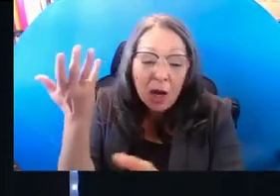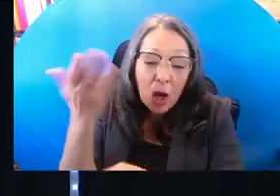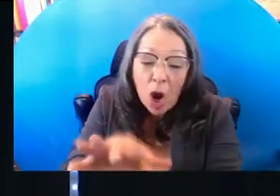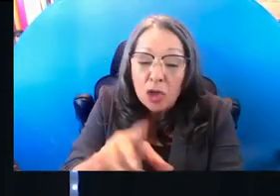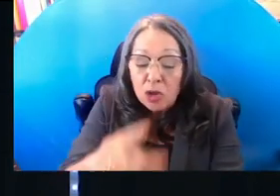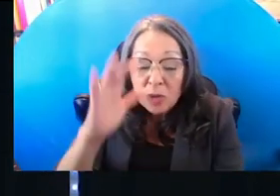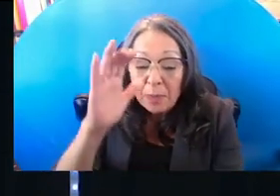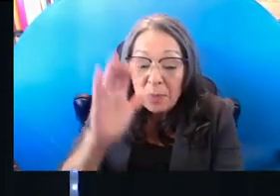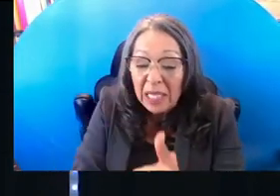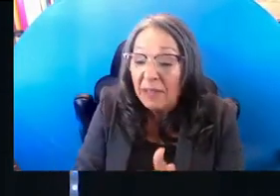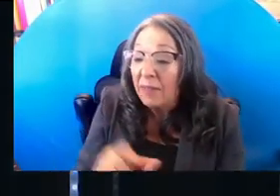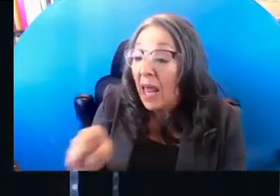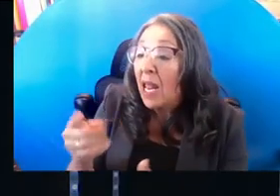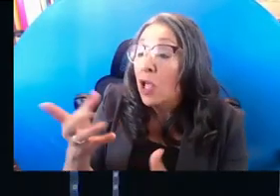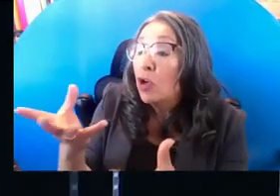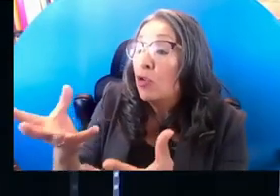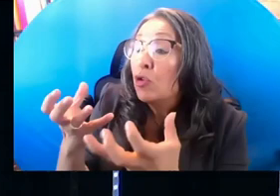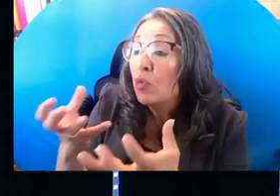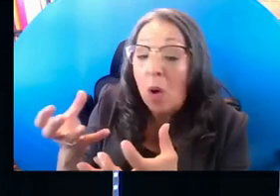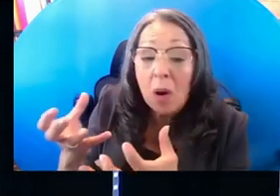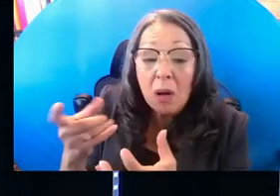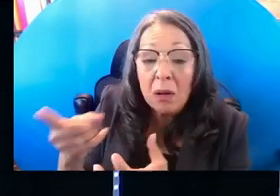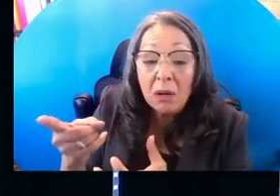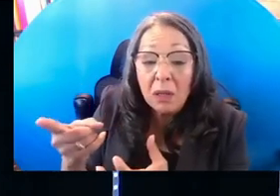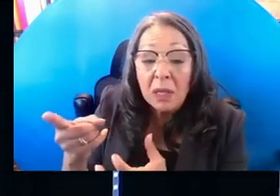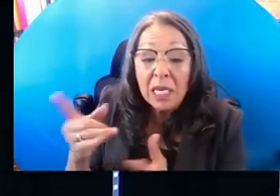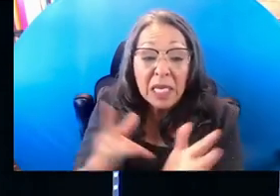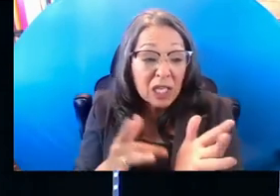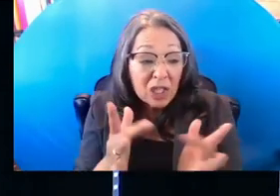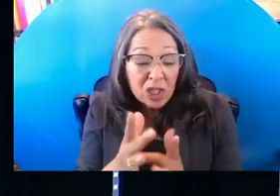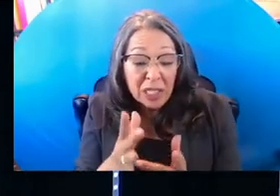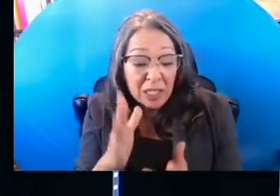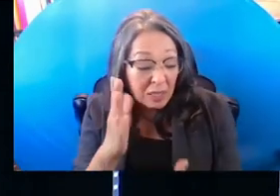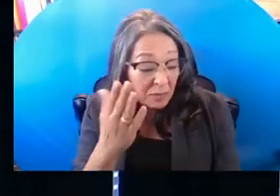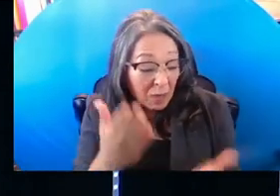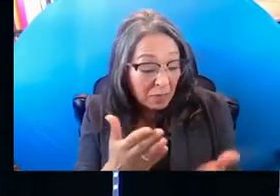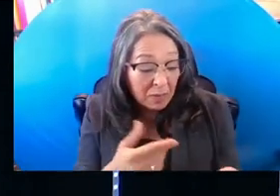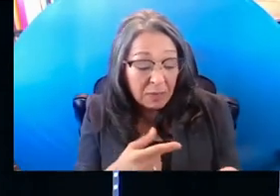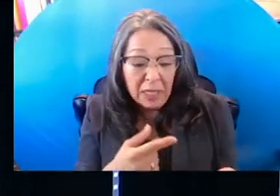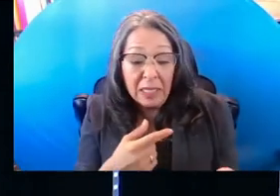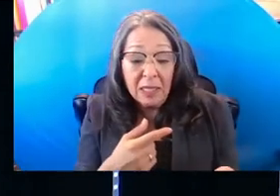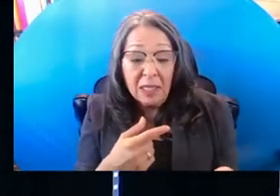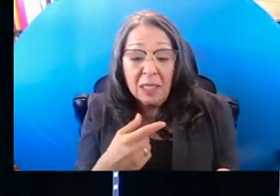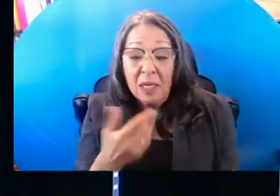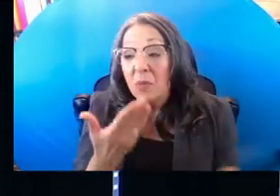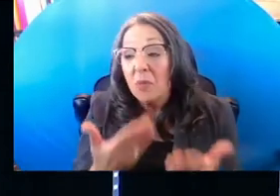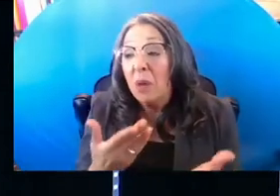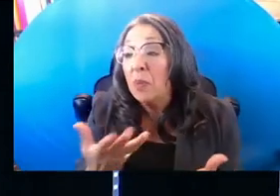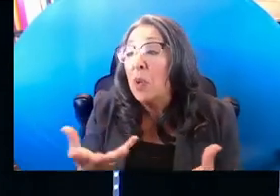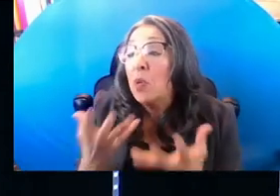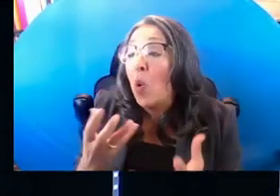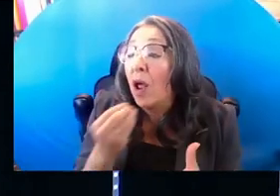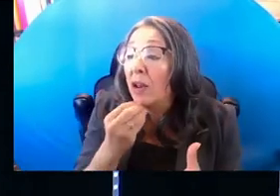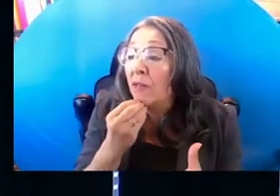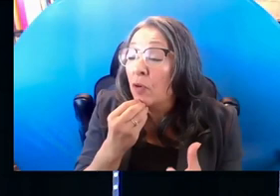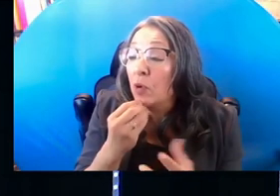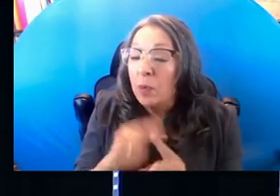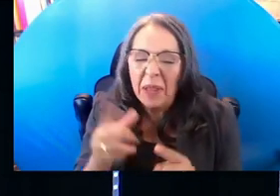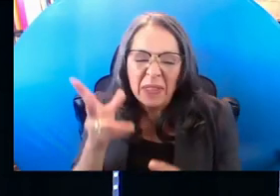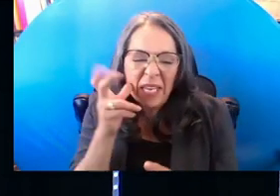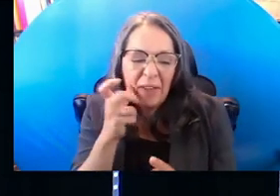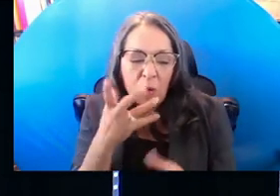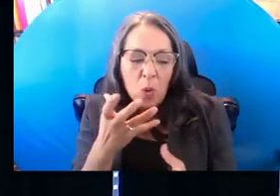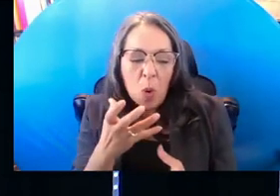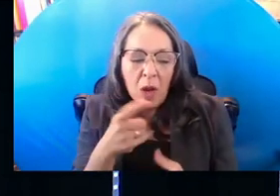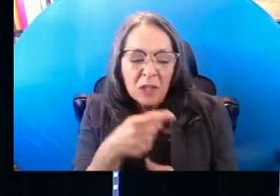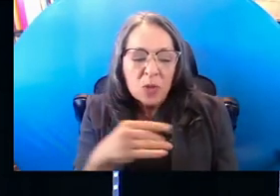want that you have, Jesus was hungry. Oh, you probably want food, right? It's like, yeah, hey, well, guess what? You probably need that food. He wants to make you think. He wants to lie